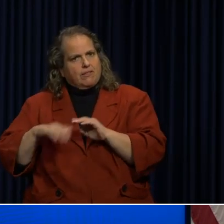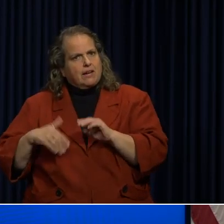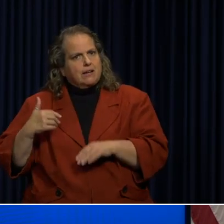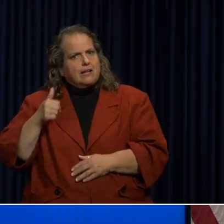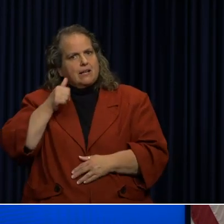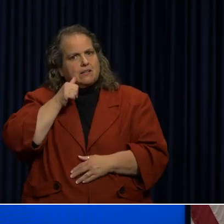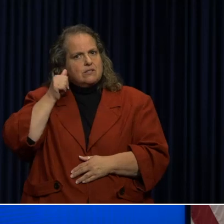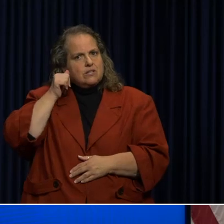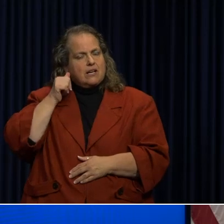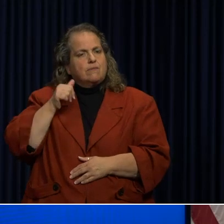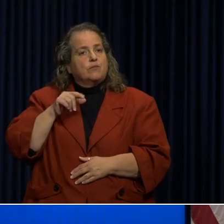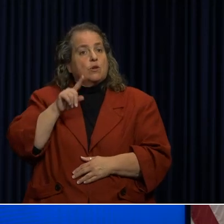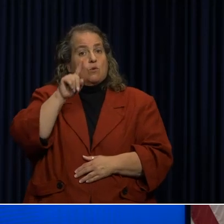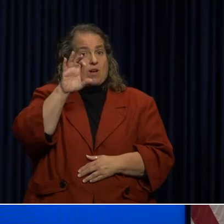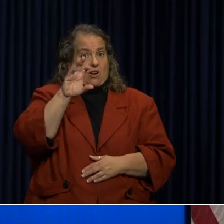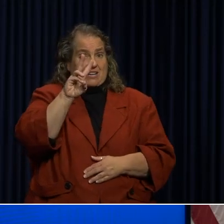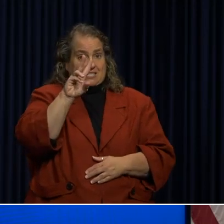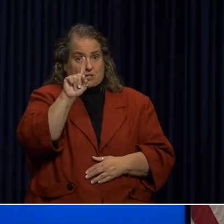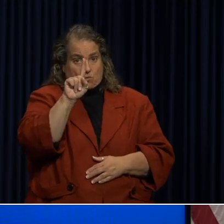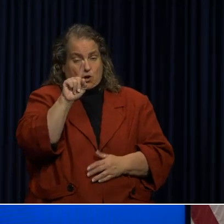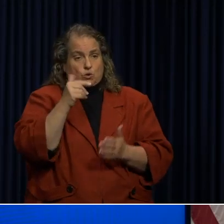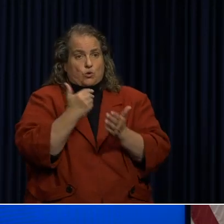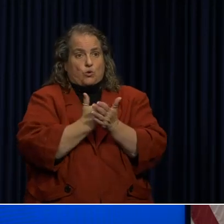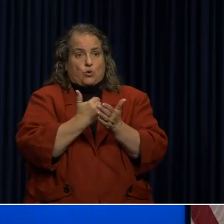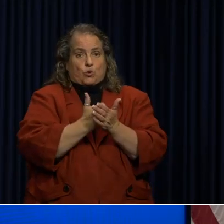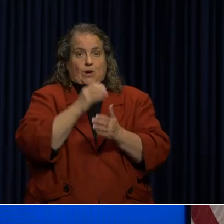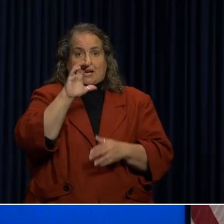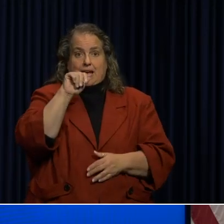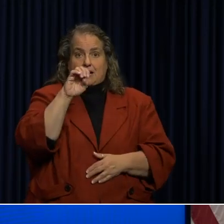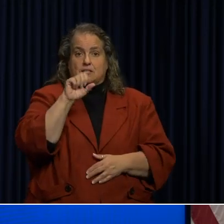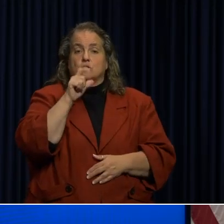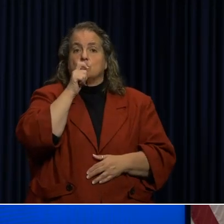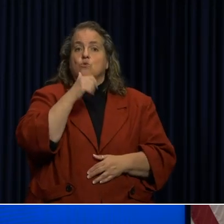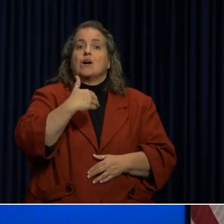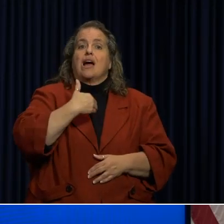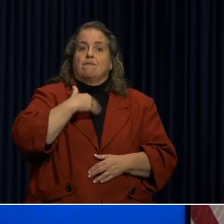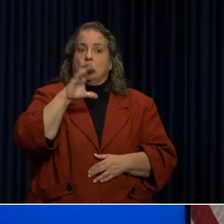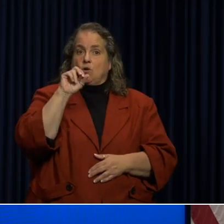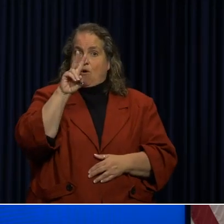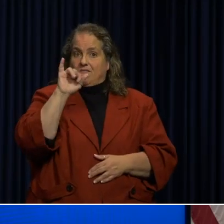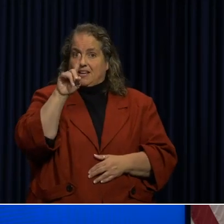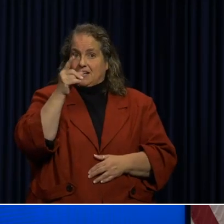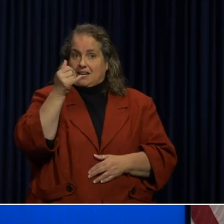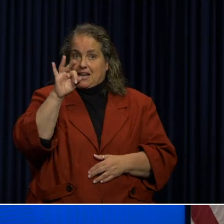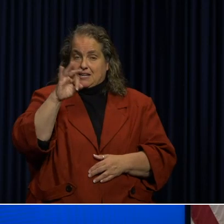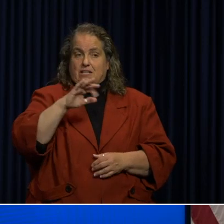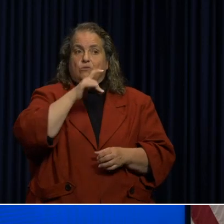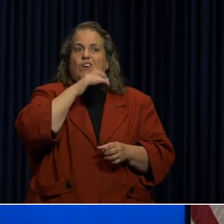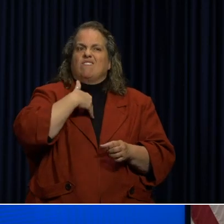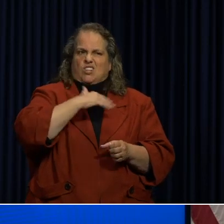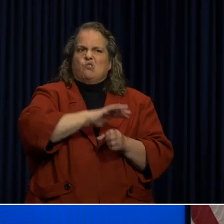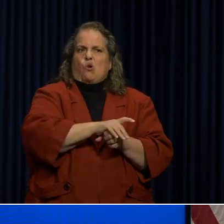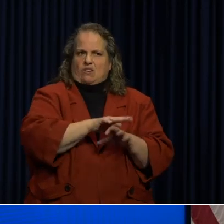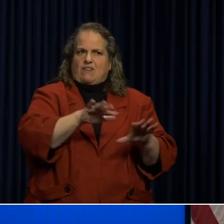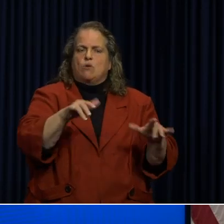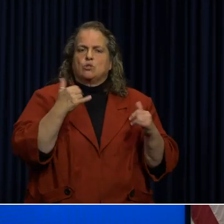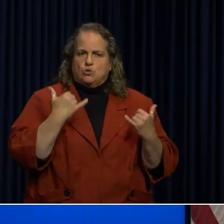have 161 new cases of COVID-19 that we are reporting today.